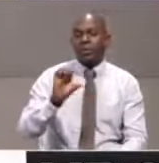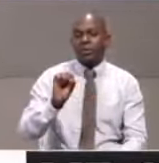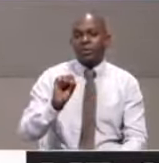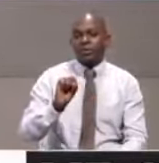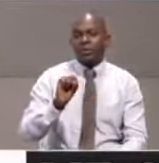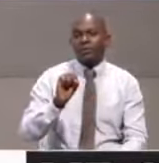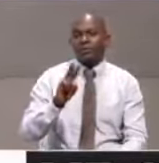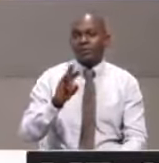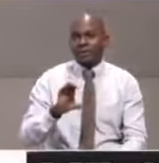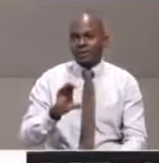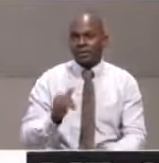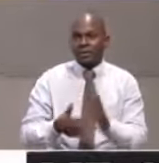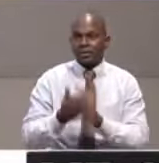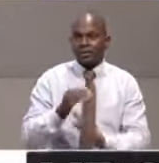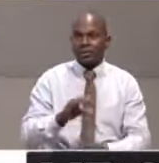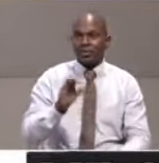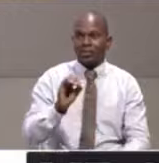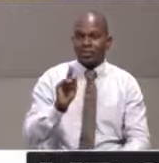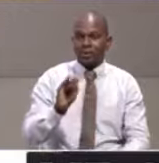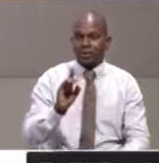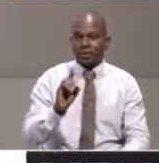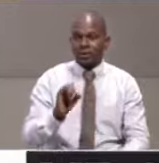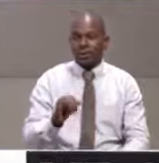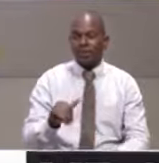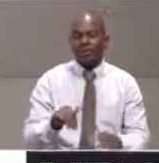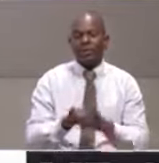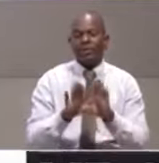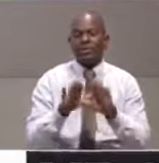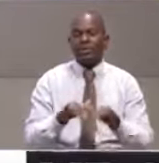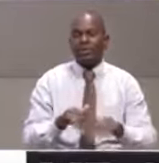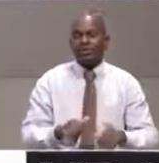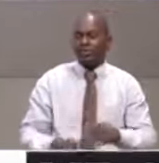University, Professor John Okedi, and several members of parliament.